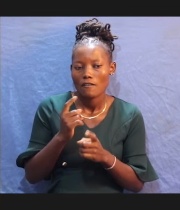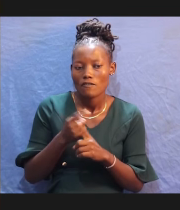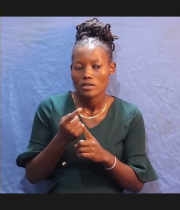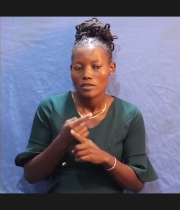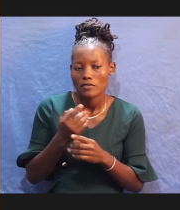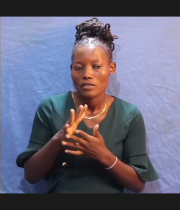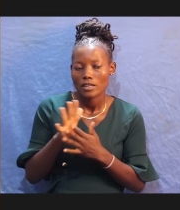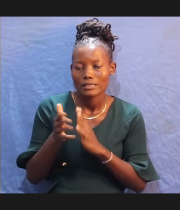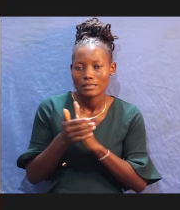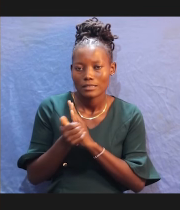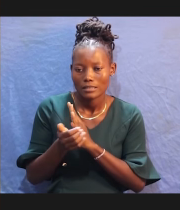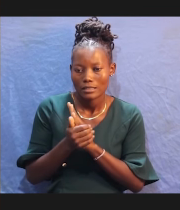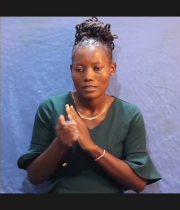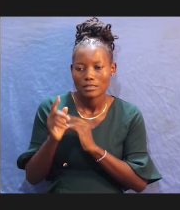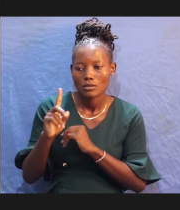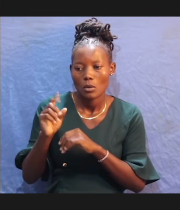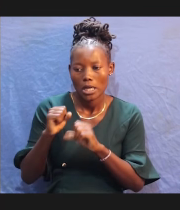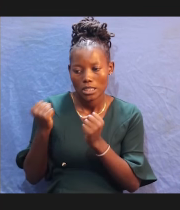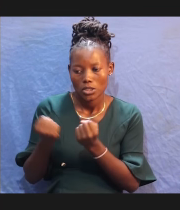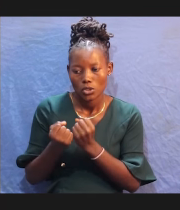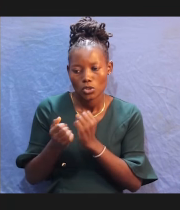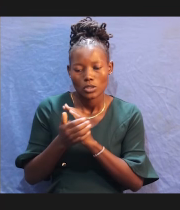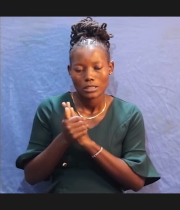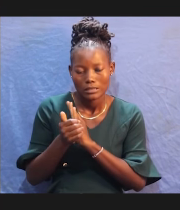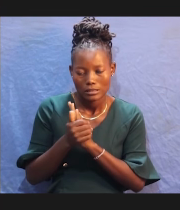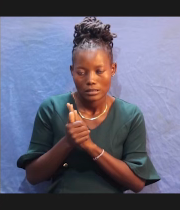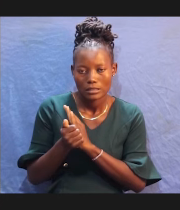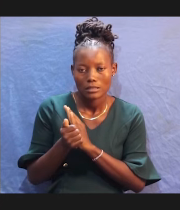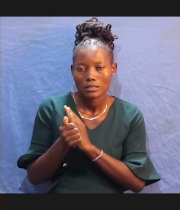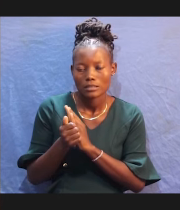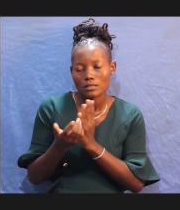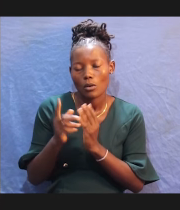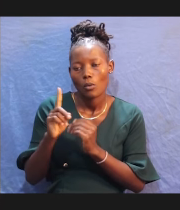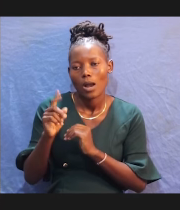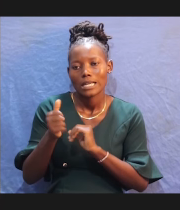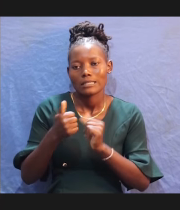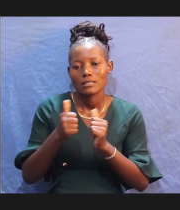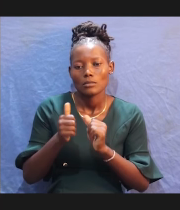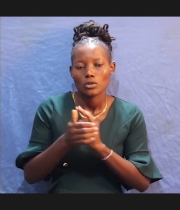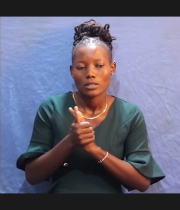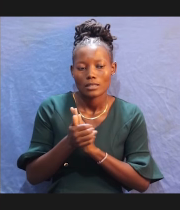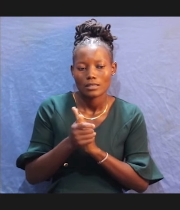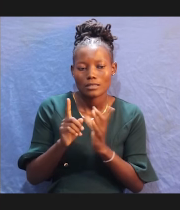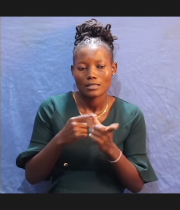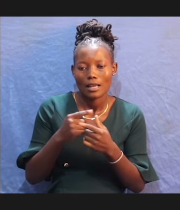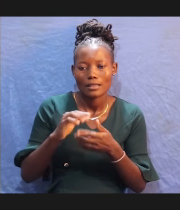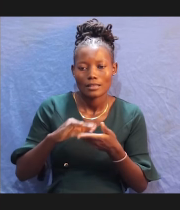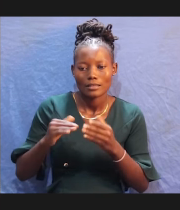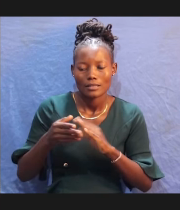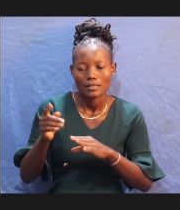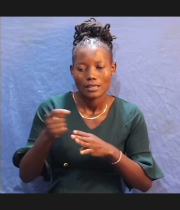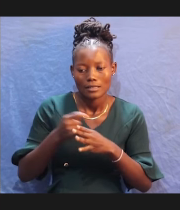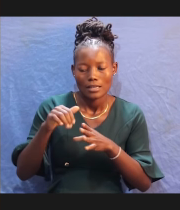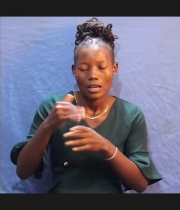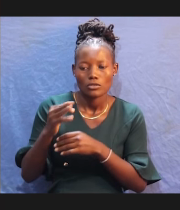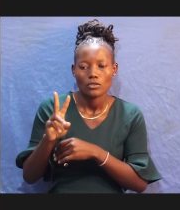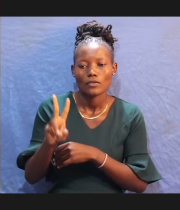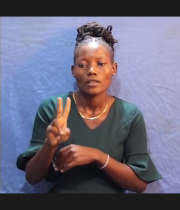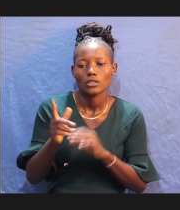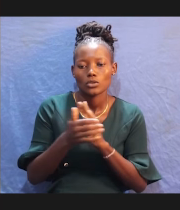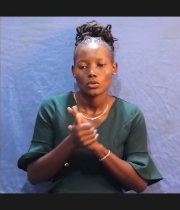skill, one social skill, for example, and take one sports skill, and then create a training out of those 2 skills. So